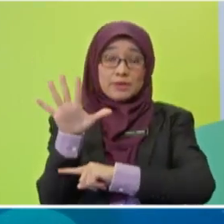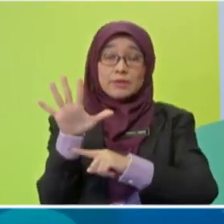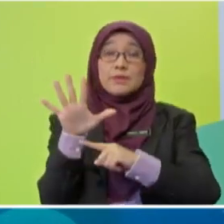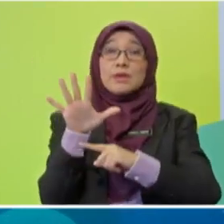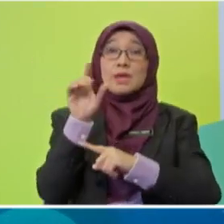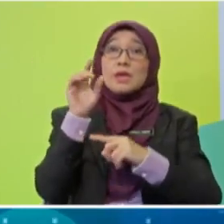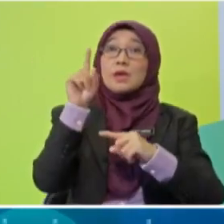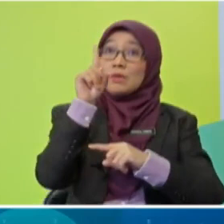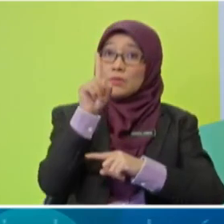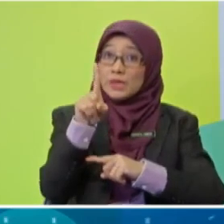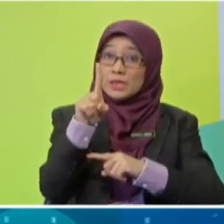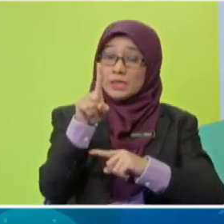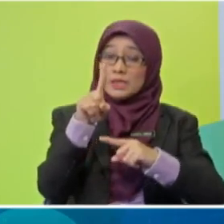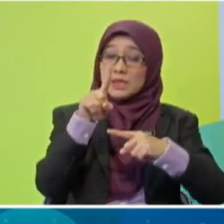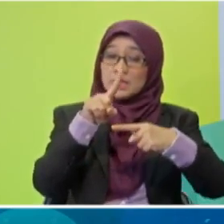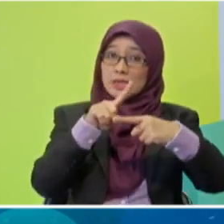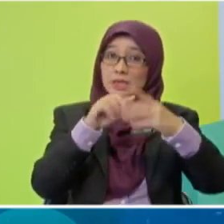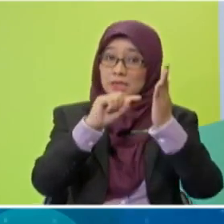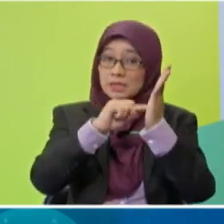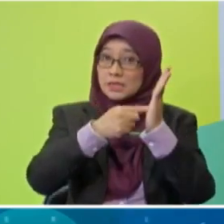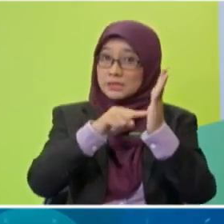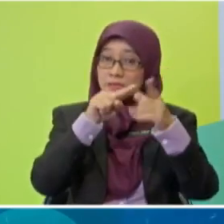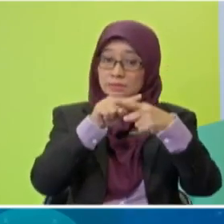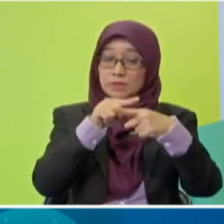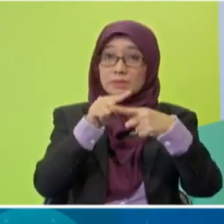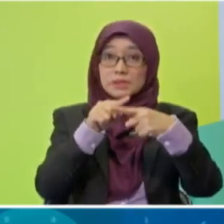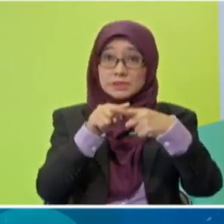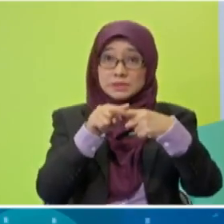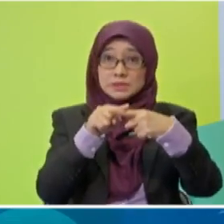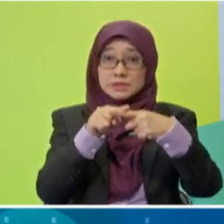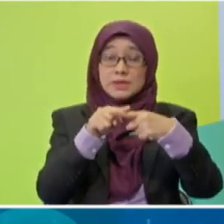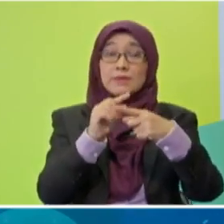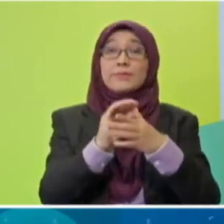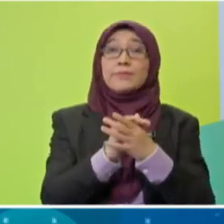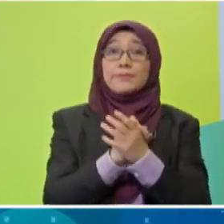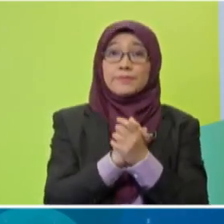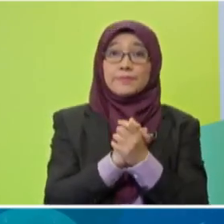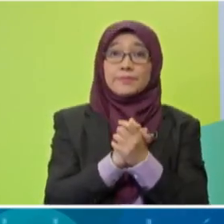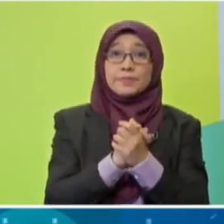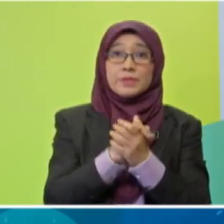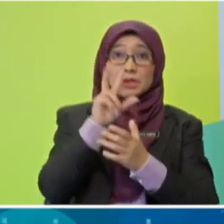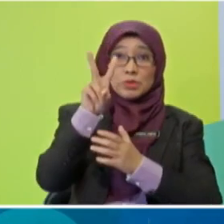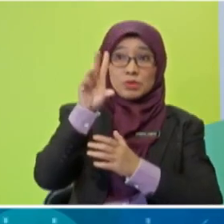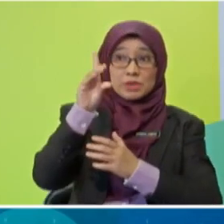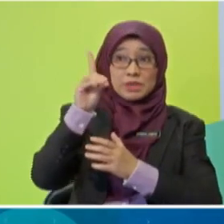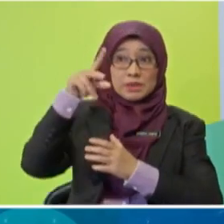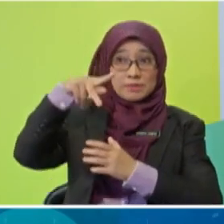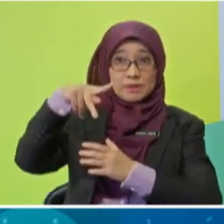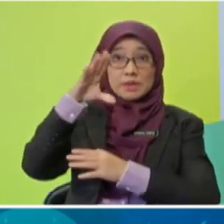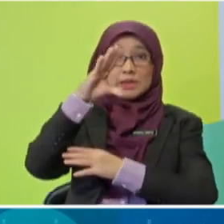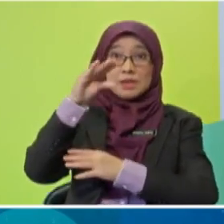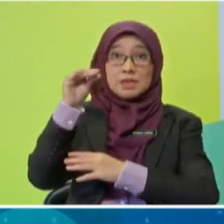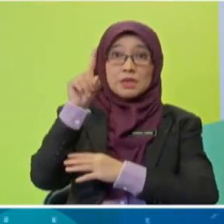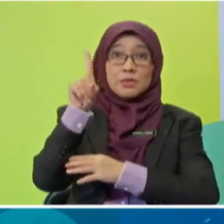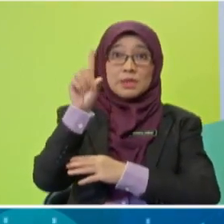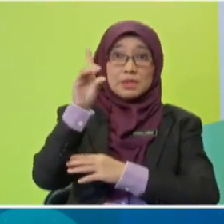one decimal place. Okay, as what I introduced earlier, you must know 1 decimal place, 2 decimal place, and also 3 decimal place, and so on. Okay, this is